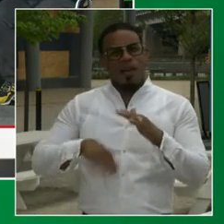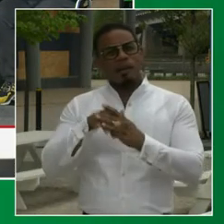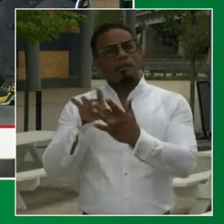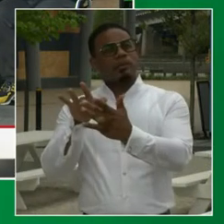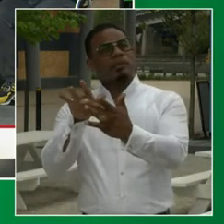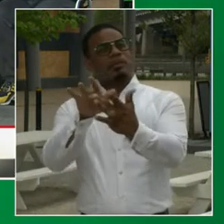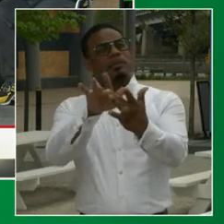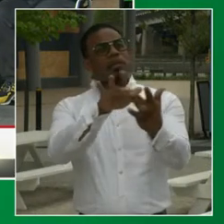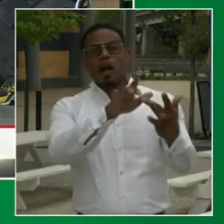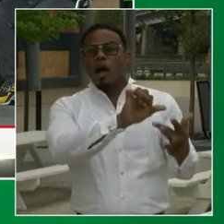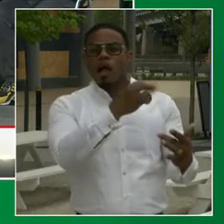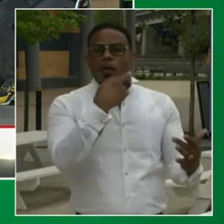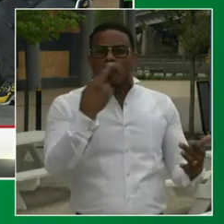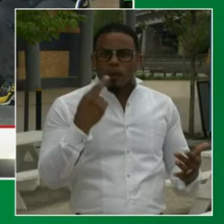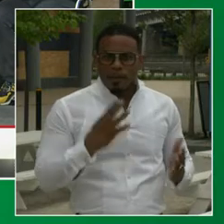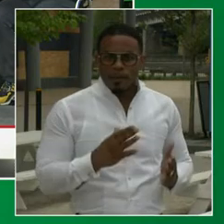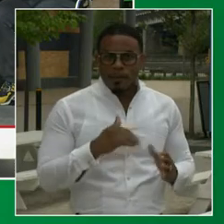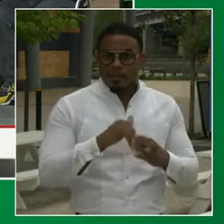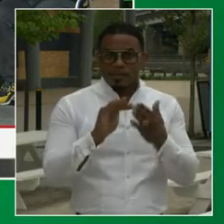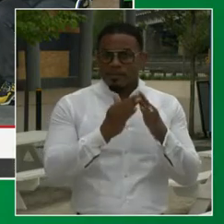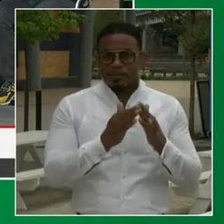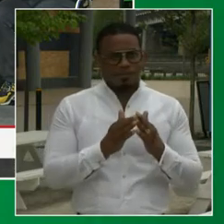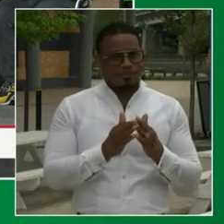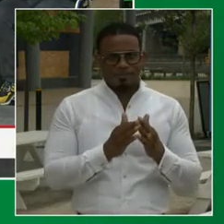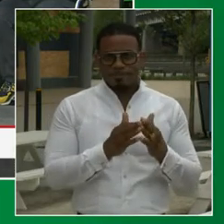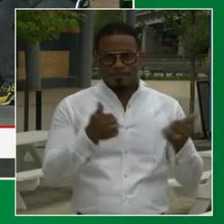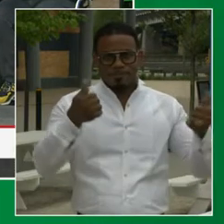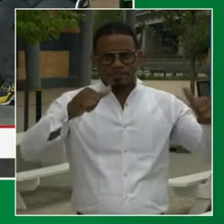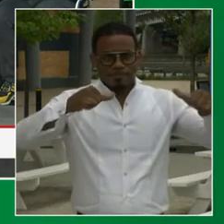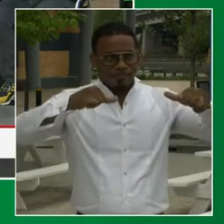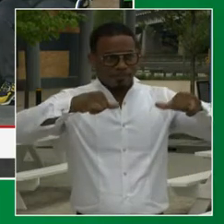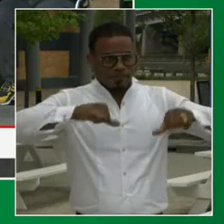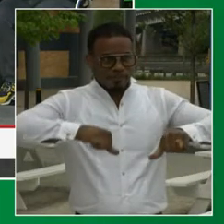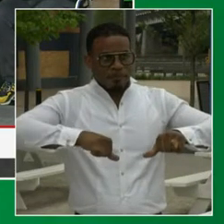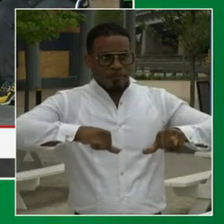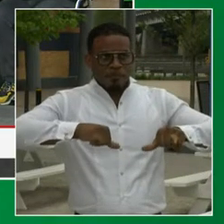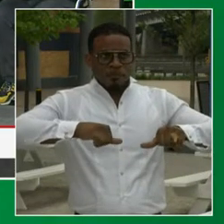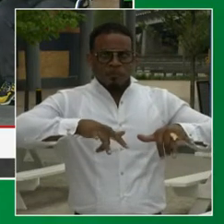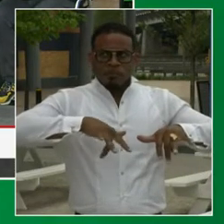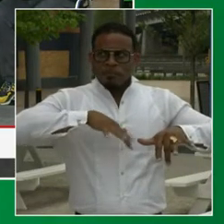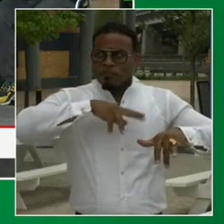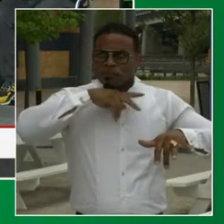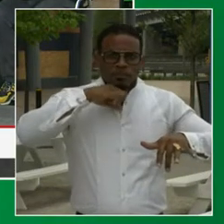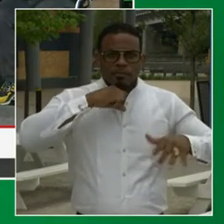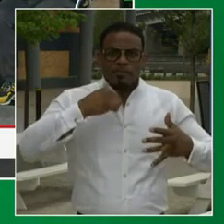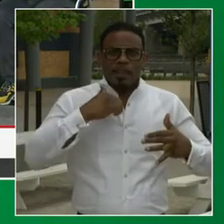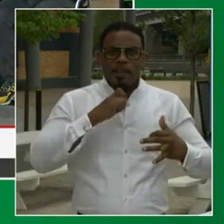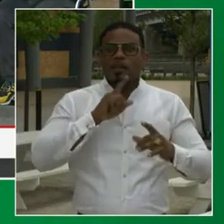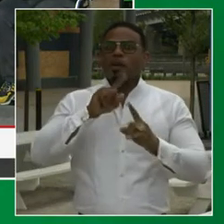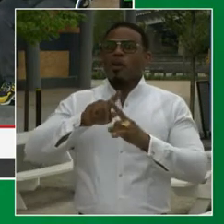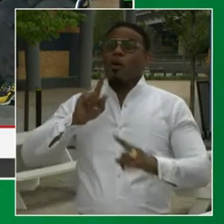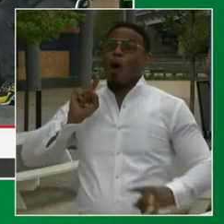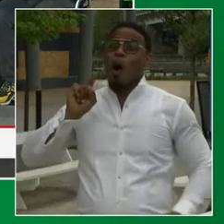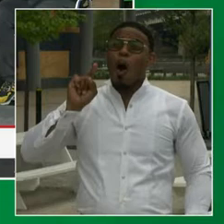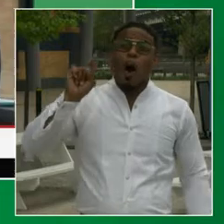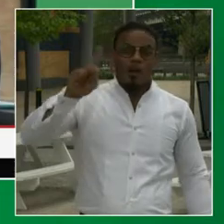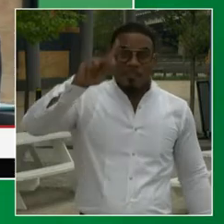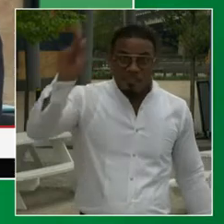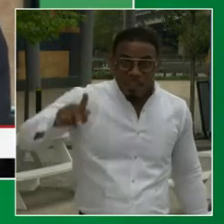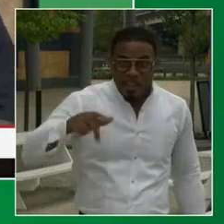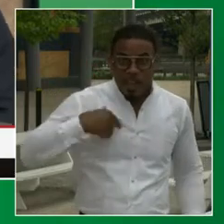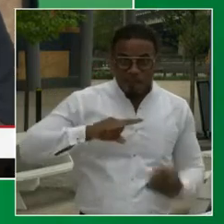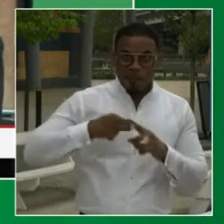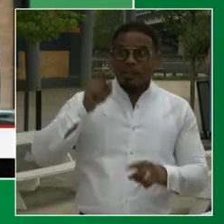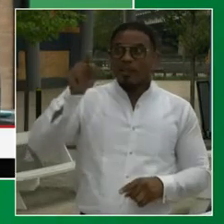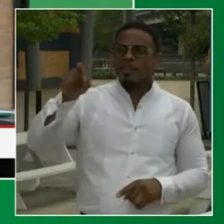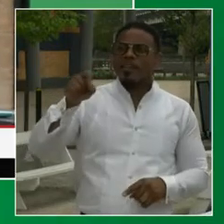out to other restaurateurs in the city, the doors kept getting shut. And so I had to go to Philadelphia, where I have